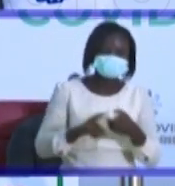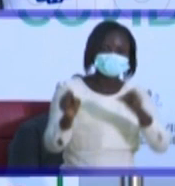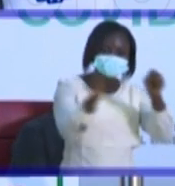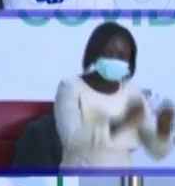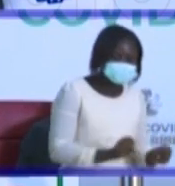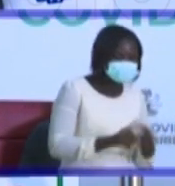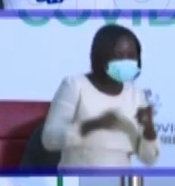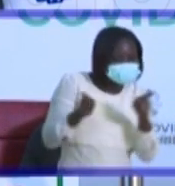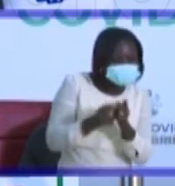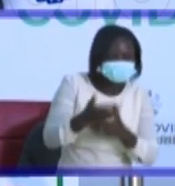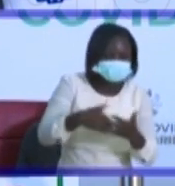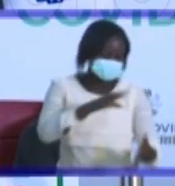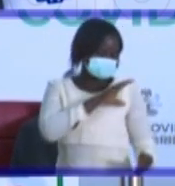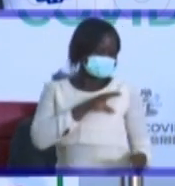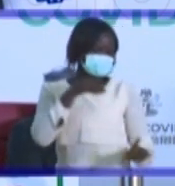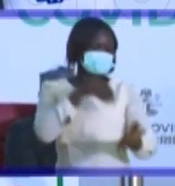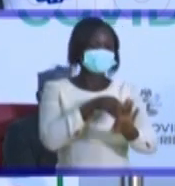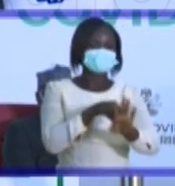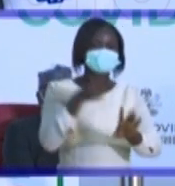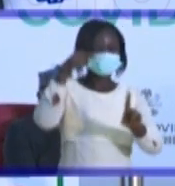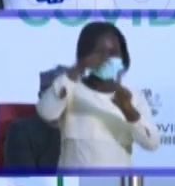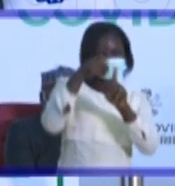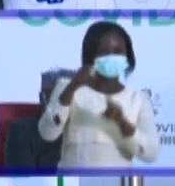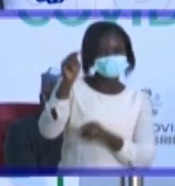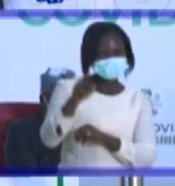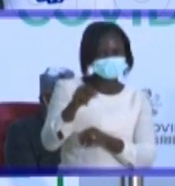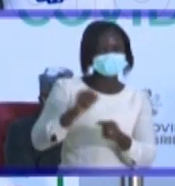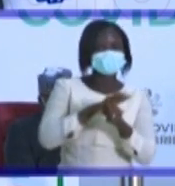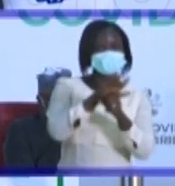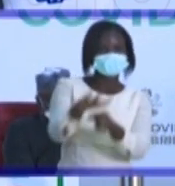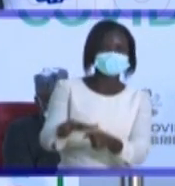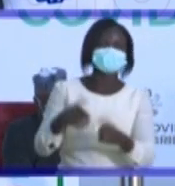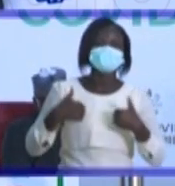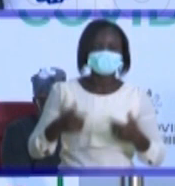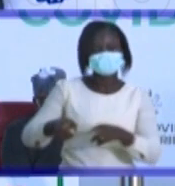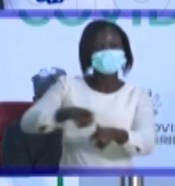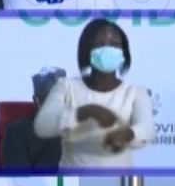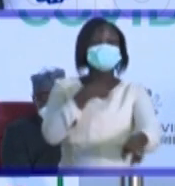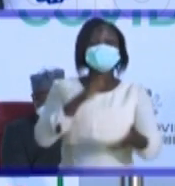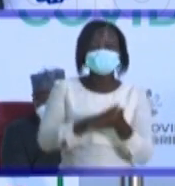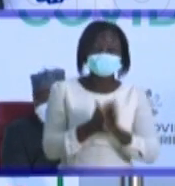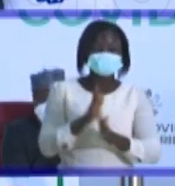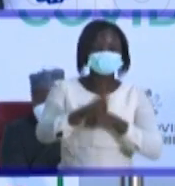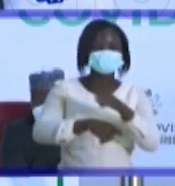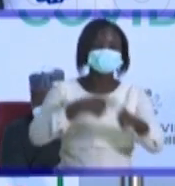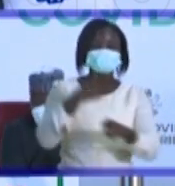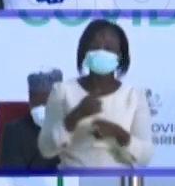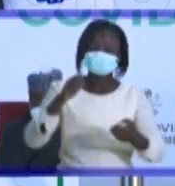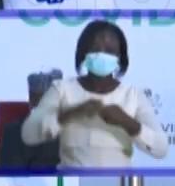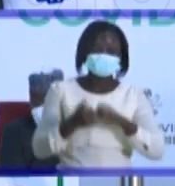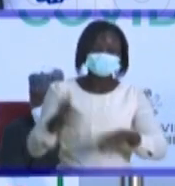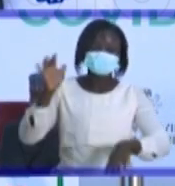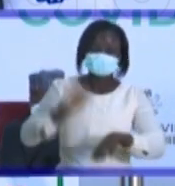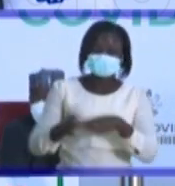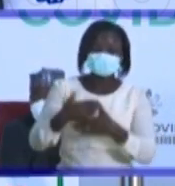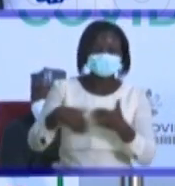need at their point of need. COVID-19 has long since become a global phenomenon affecting nearly all states